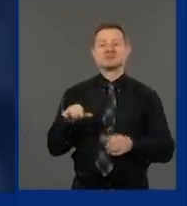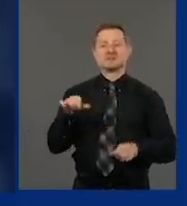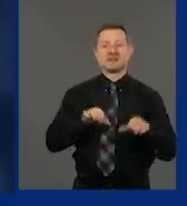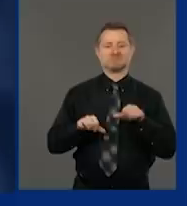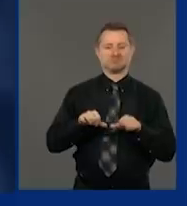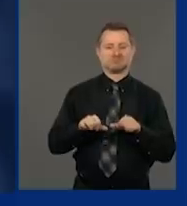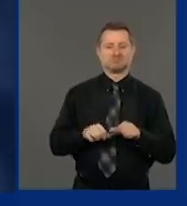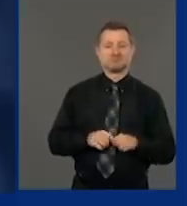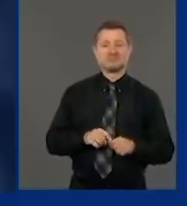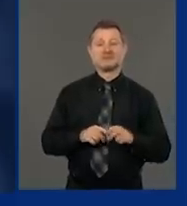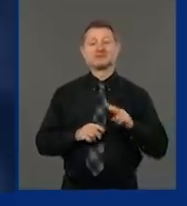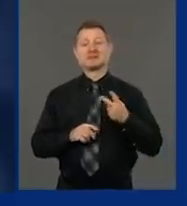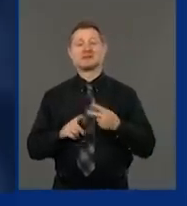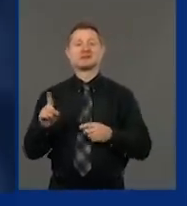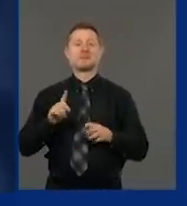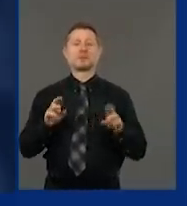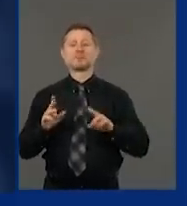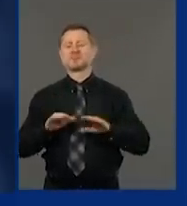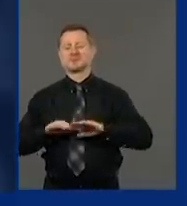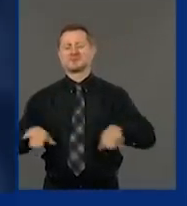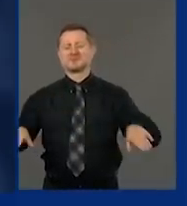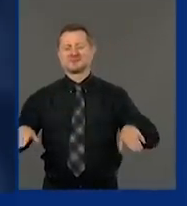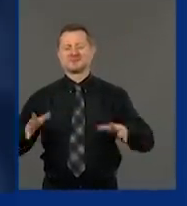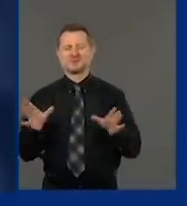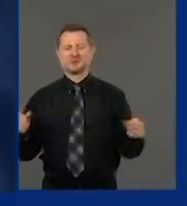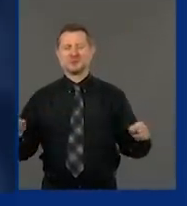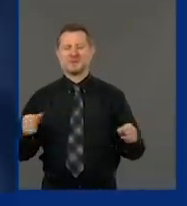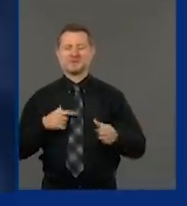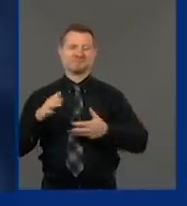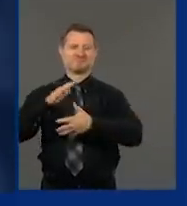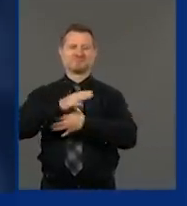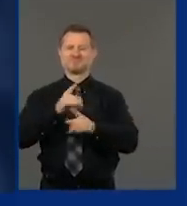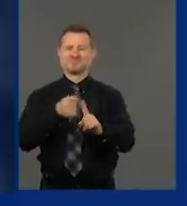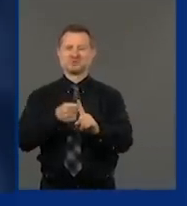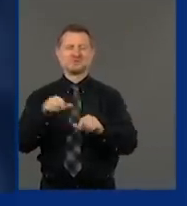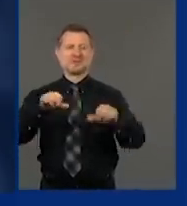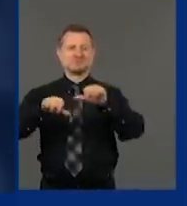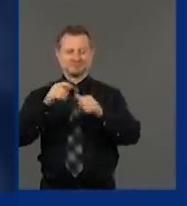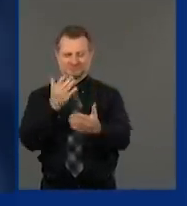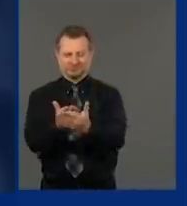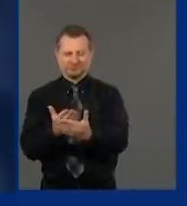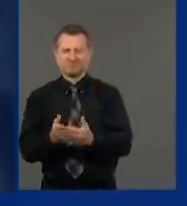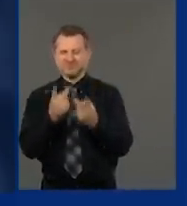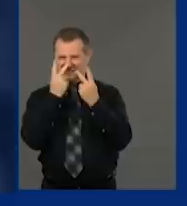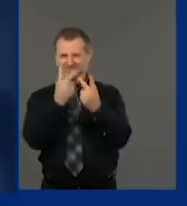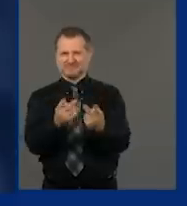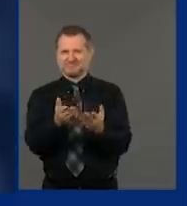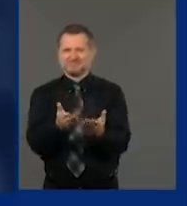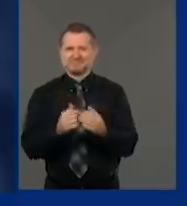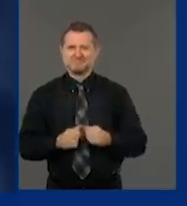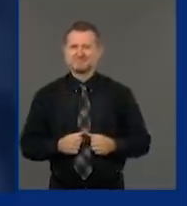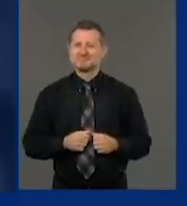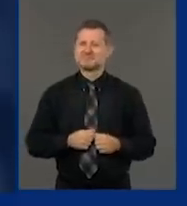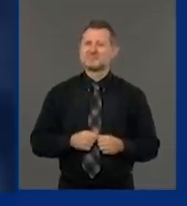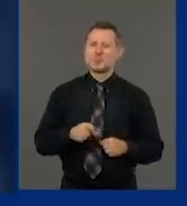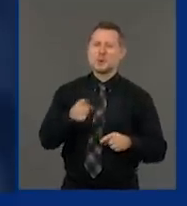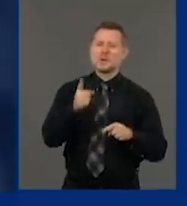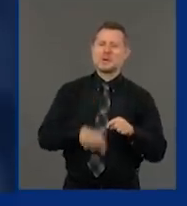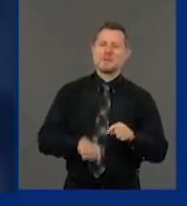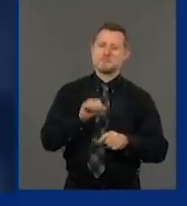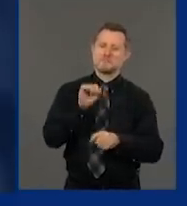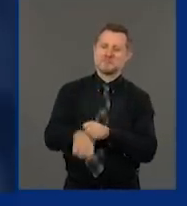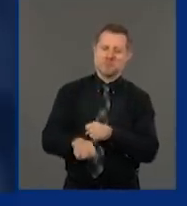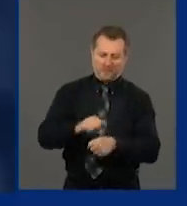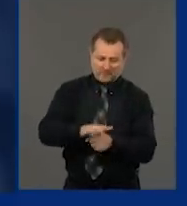politics. Politics does not trump science. You don't defeat a